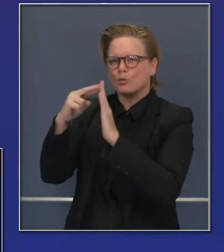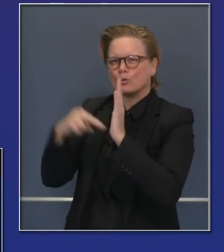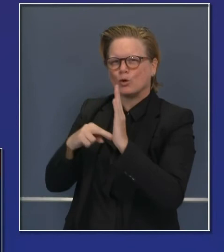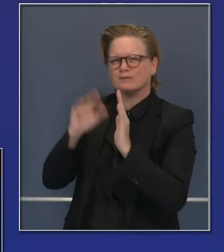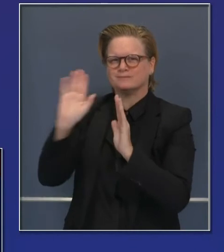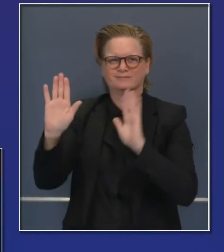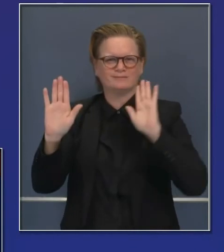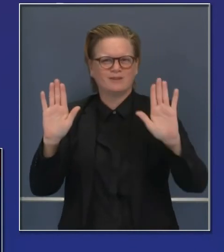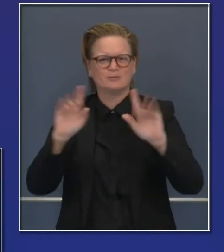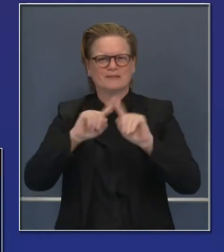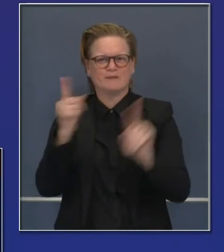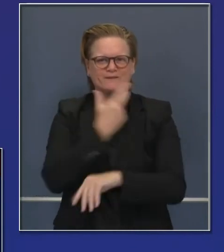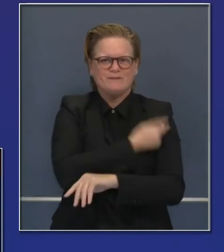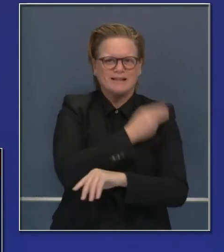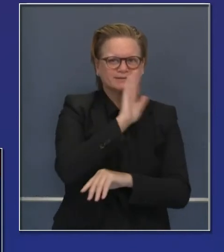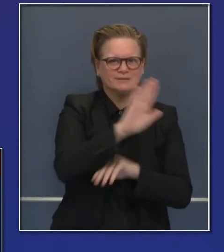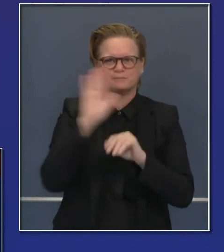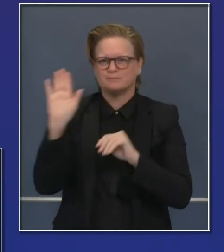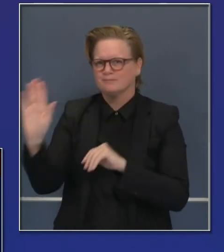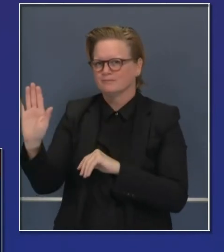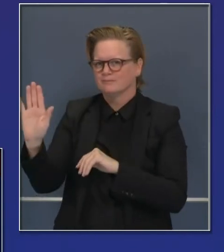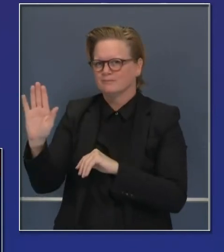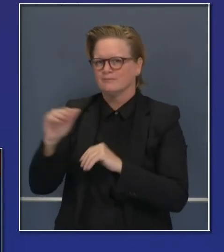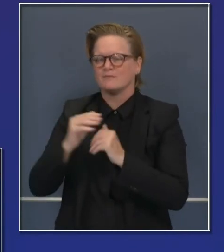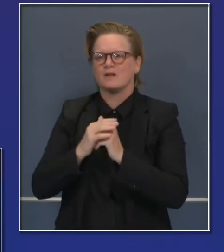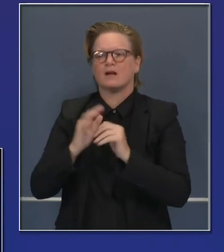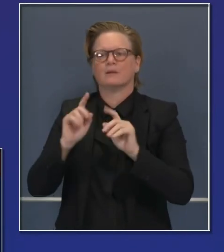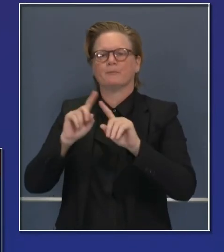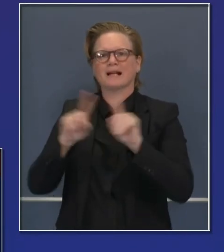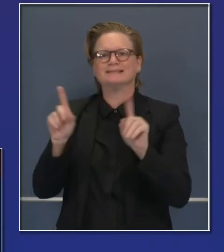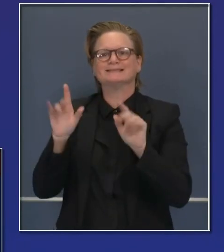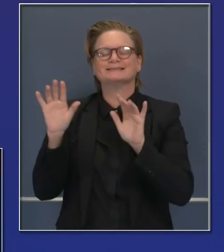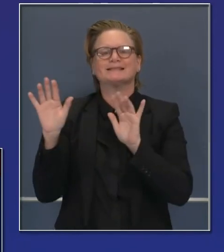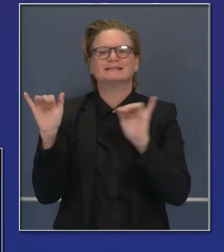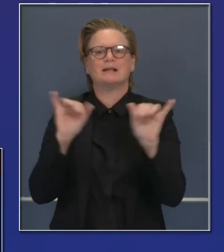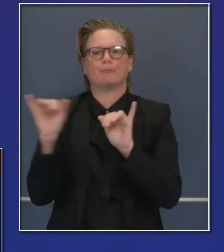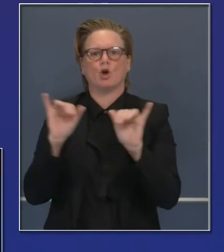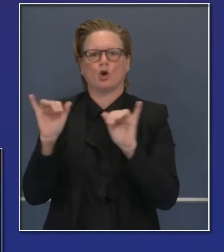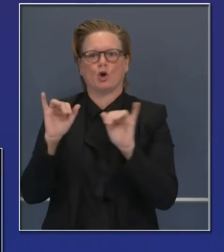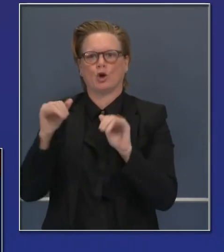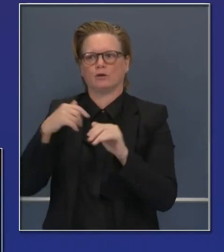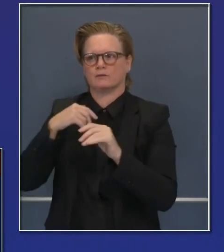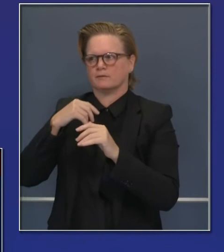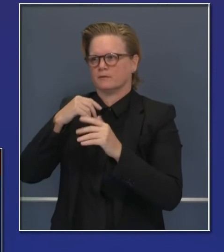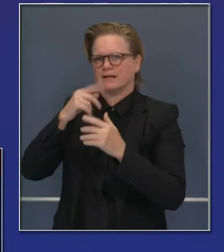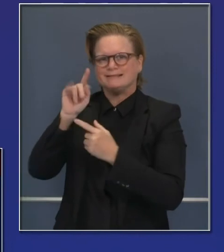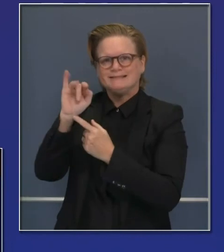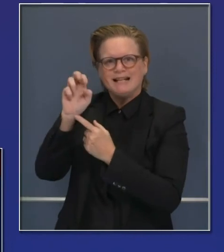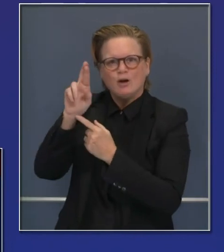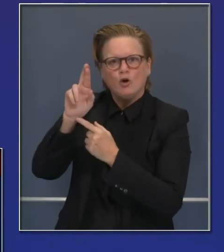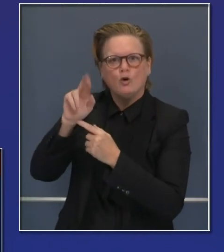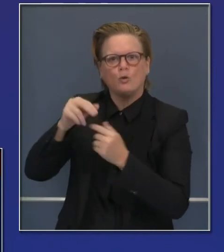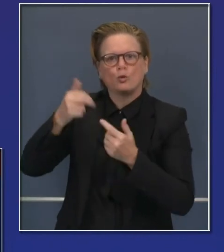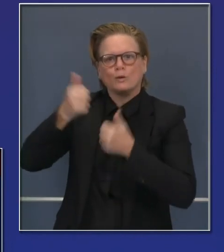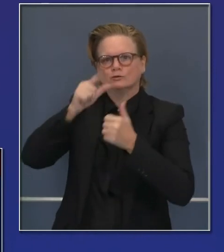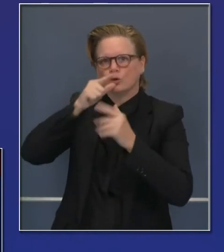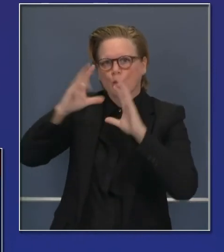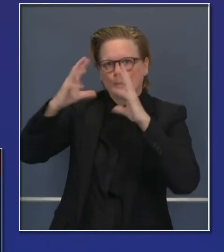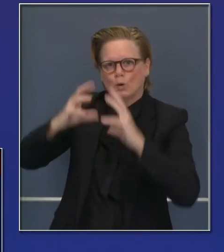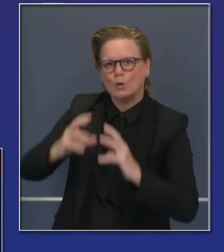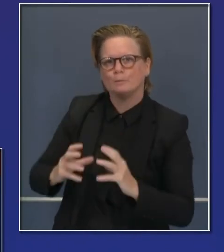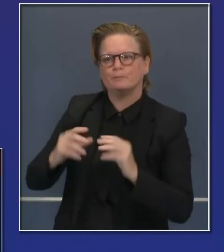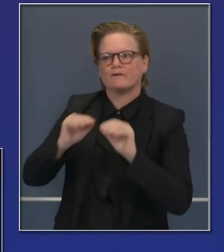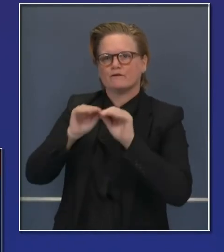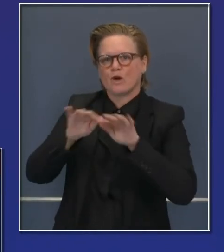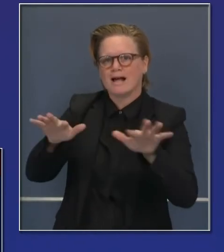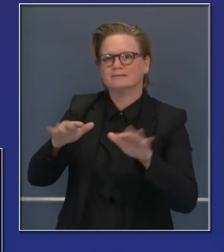the same. Again, very encouraged by not only the speed, but the efficacy and availability